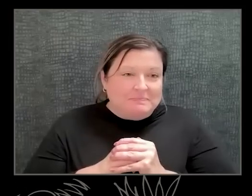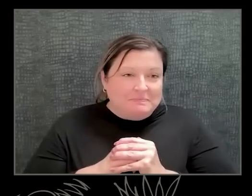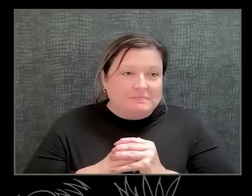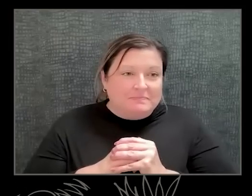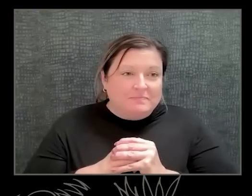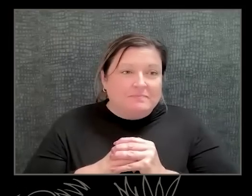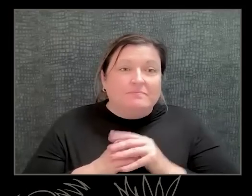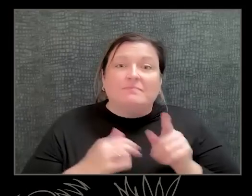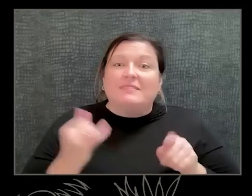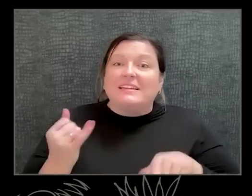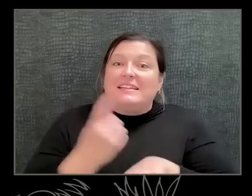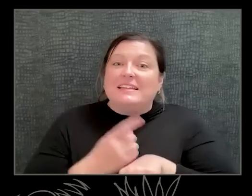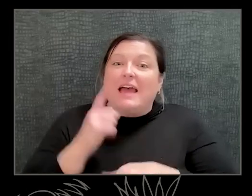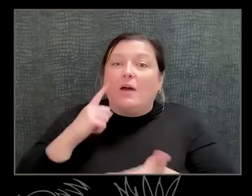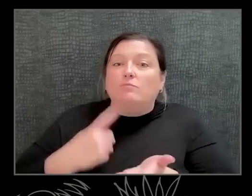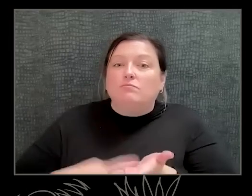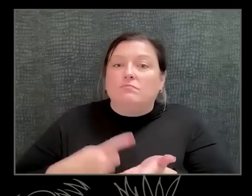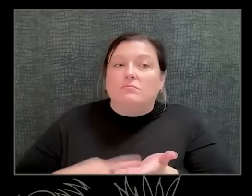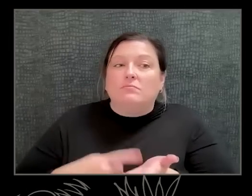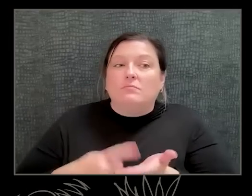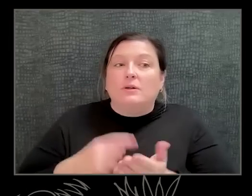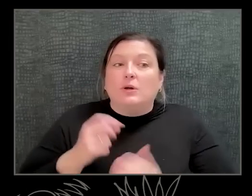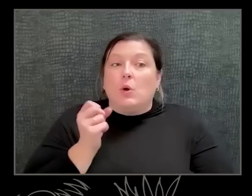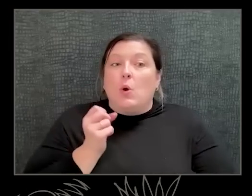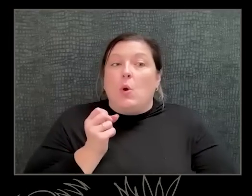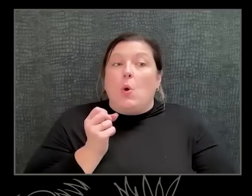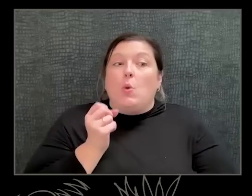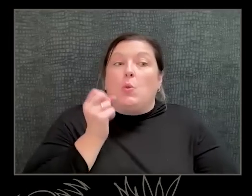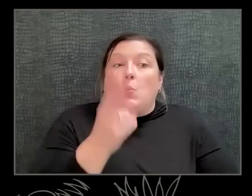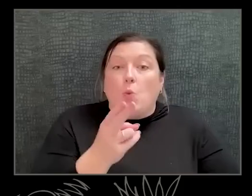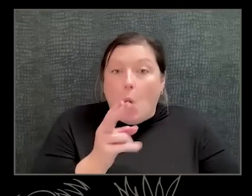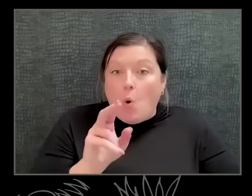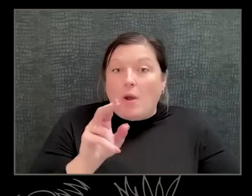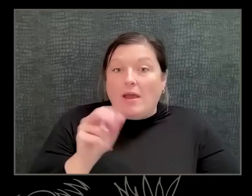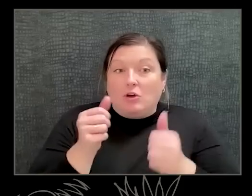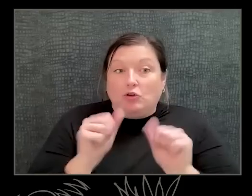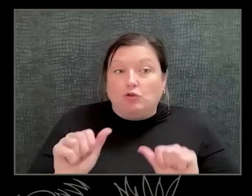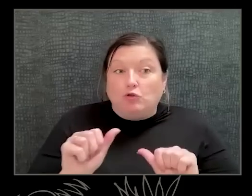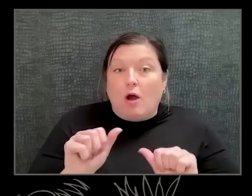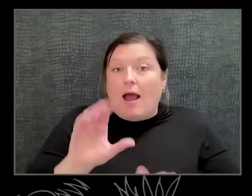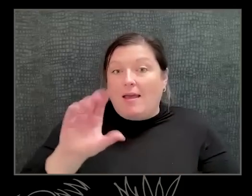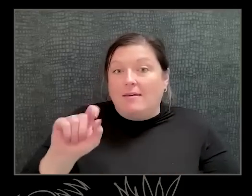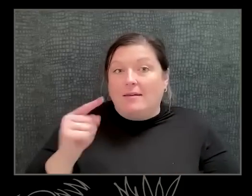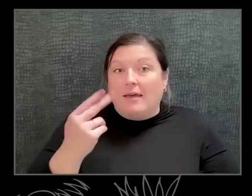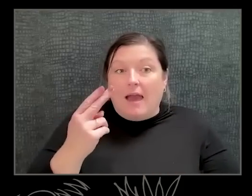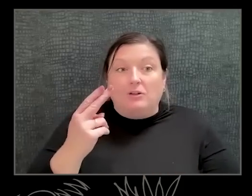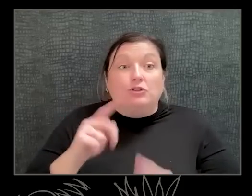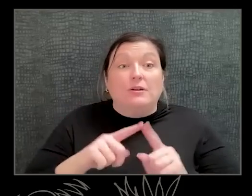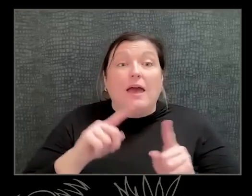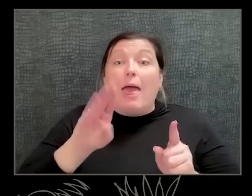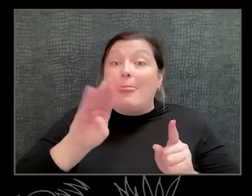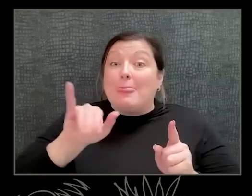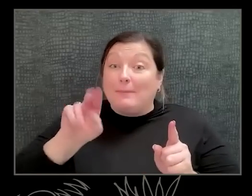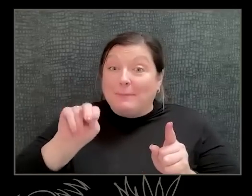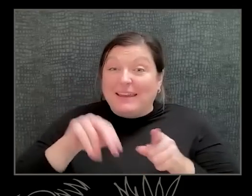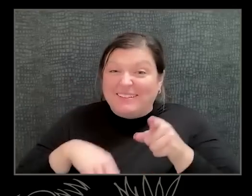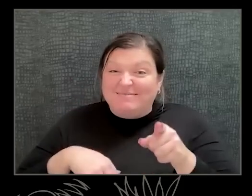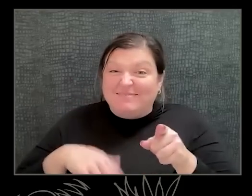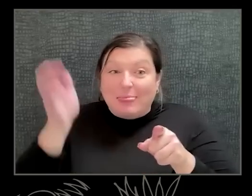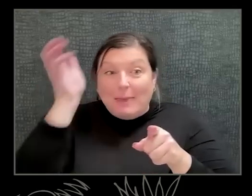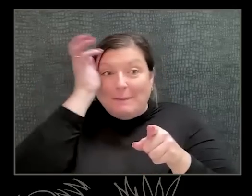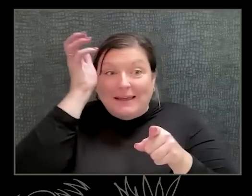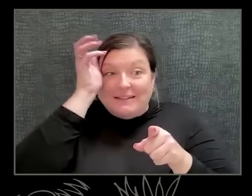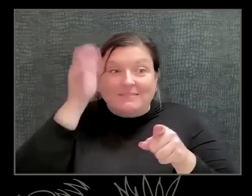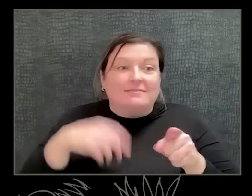So today we're going to talk about throwing try-catch in the bin and leveling up our error handling with